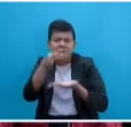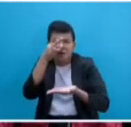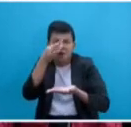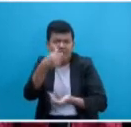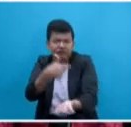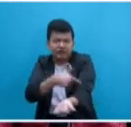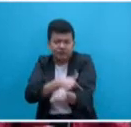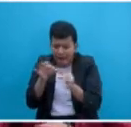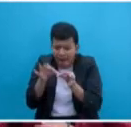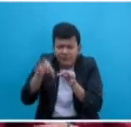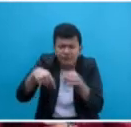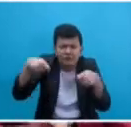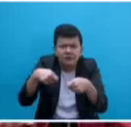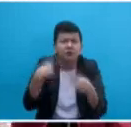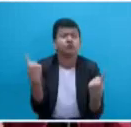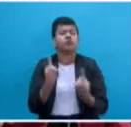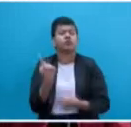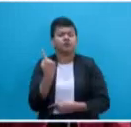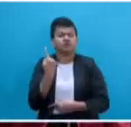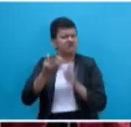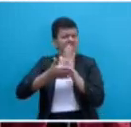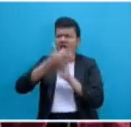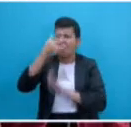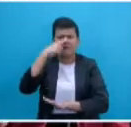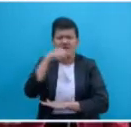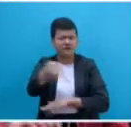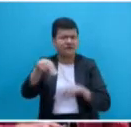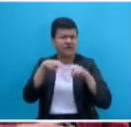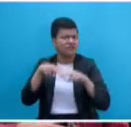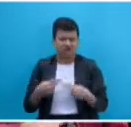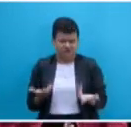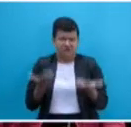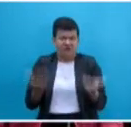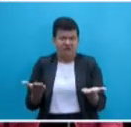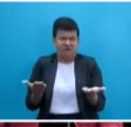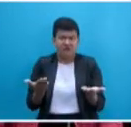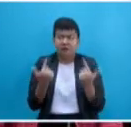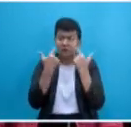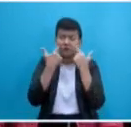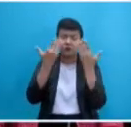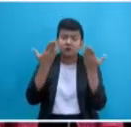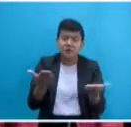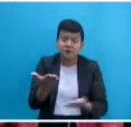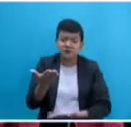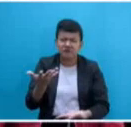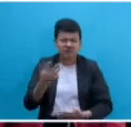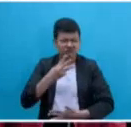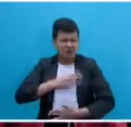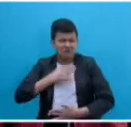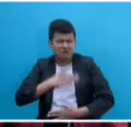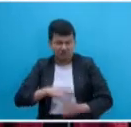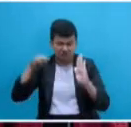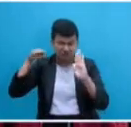society. This is definitely a sure indicator of low national morale, certainly not growing